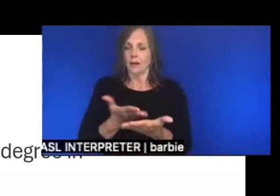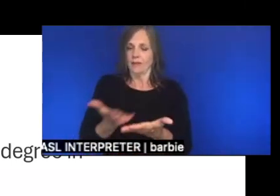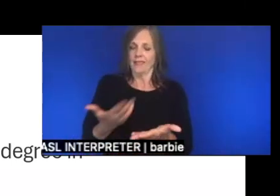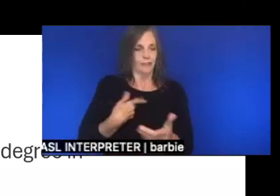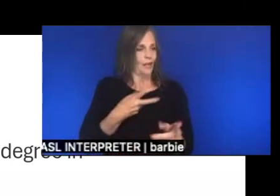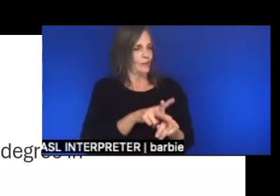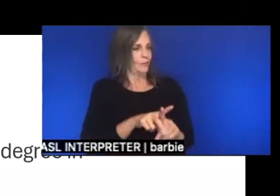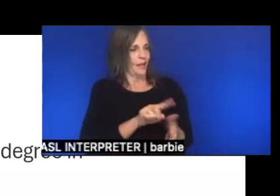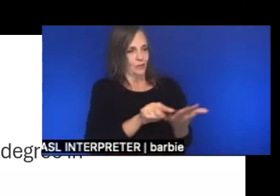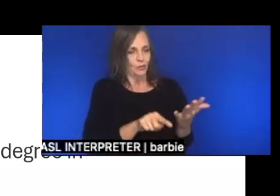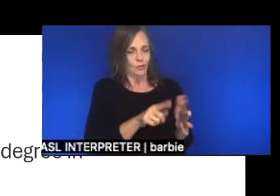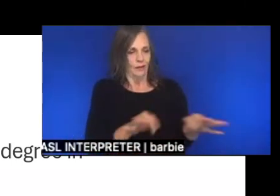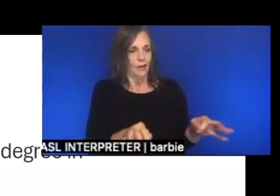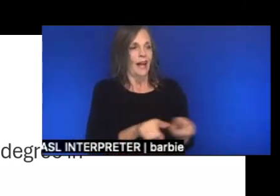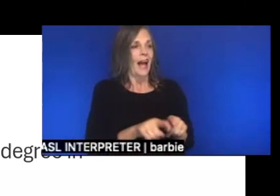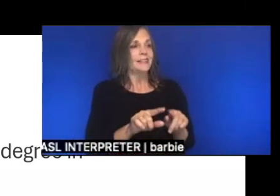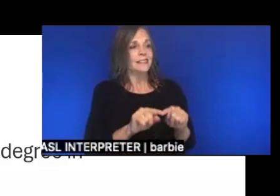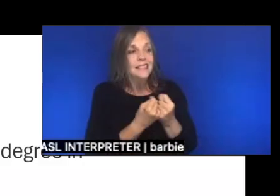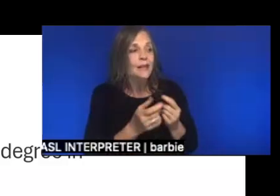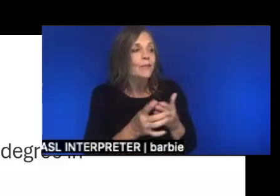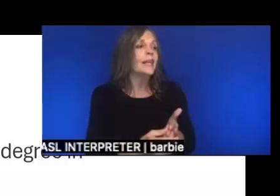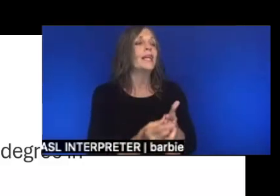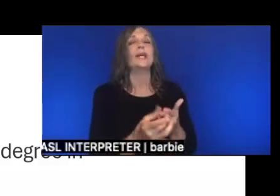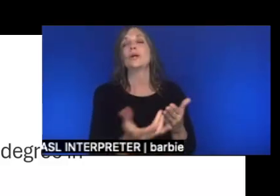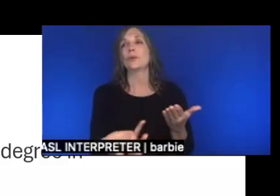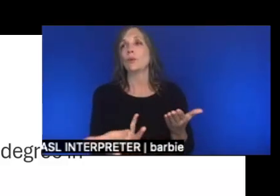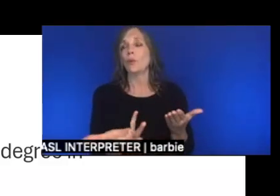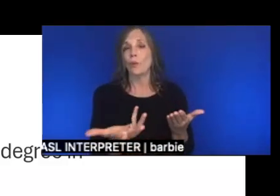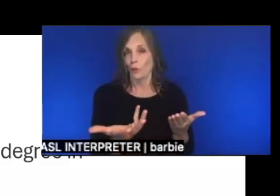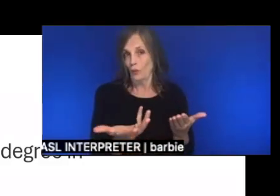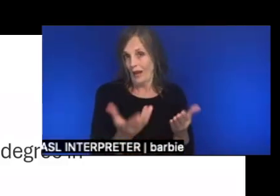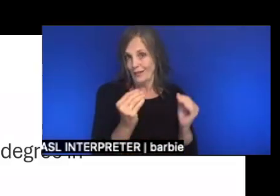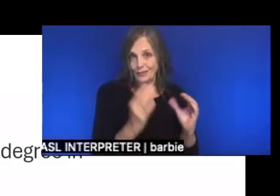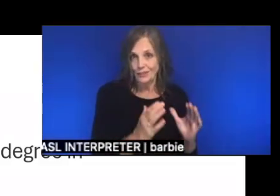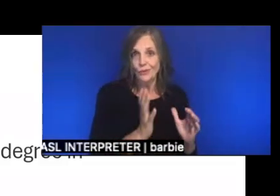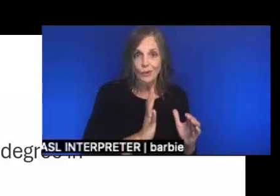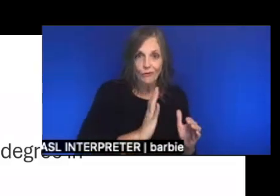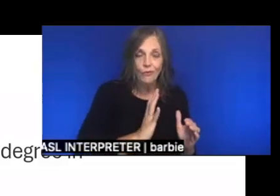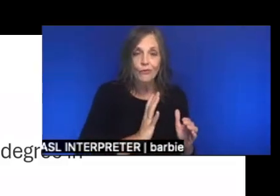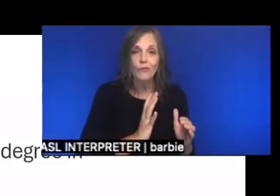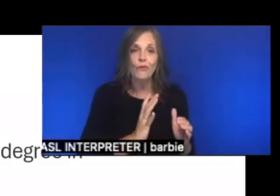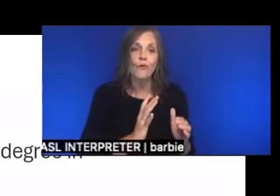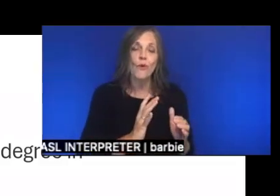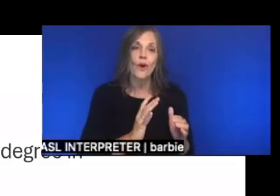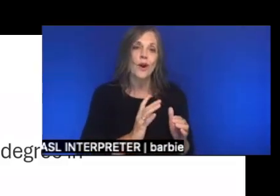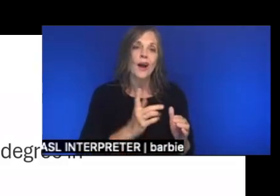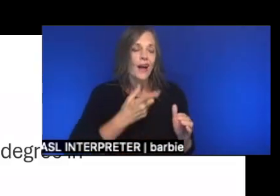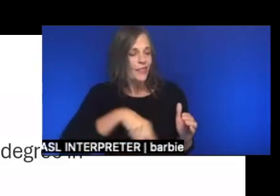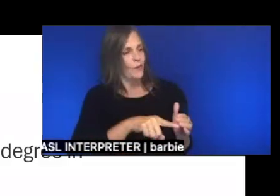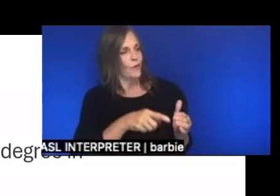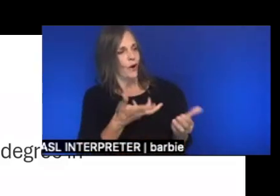applying, either as a team lead or as a teacher before, that they were already